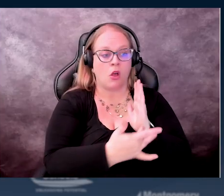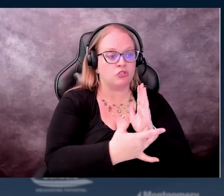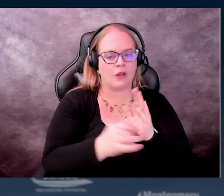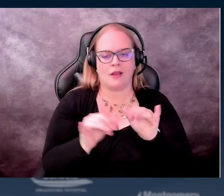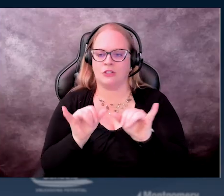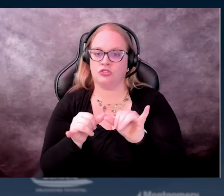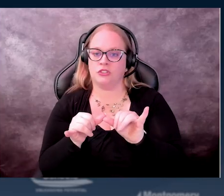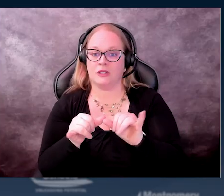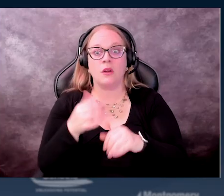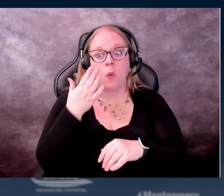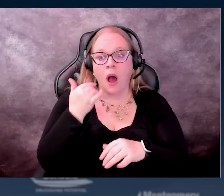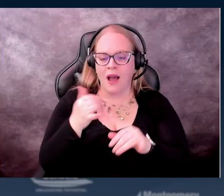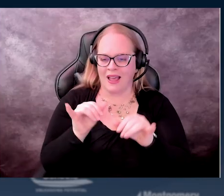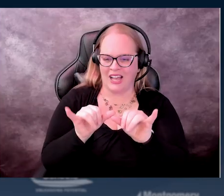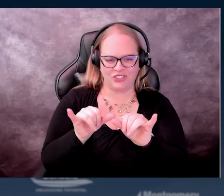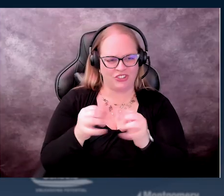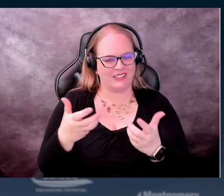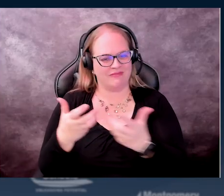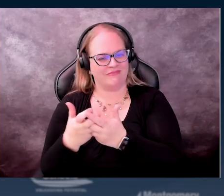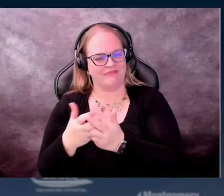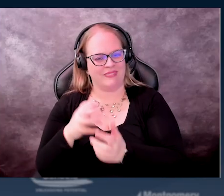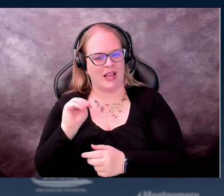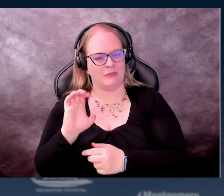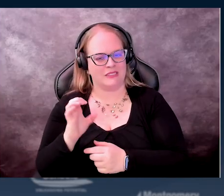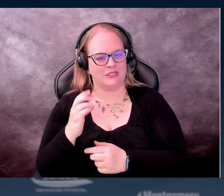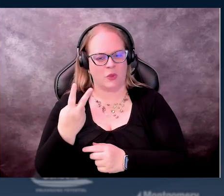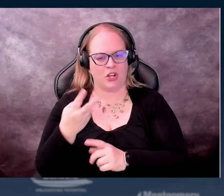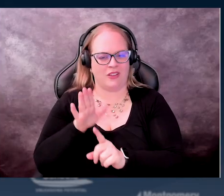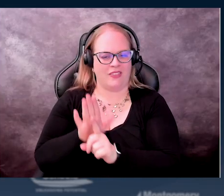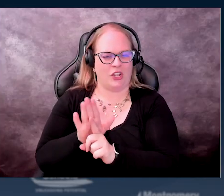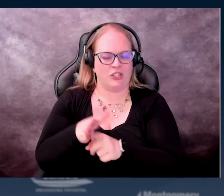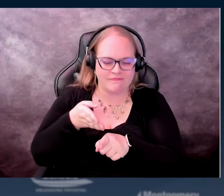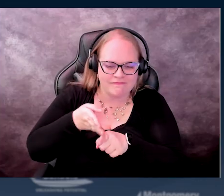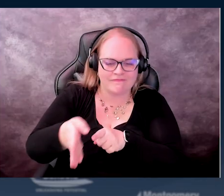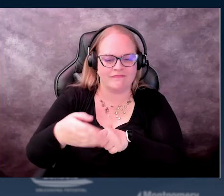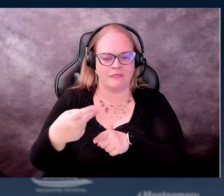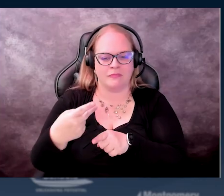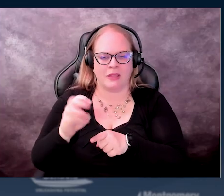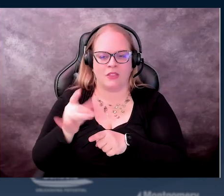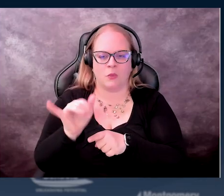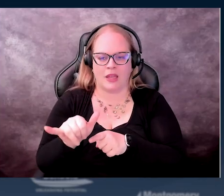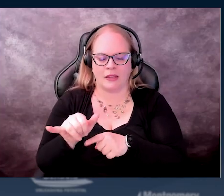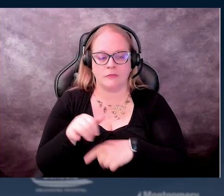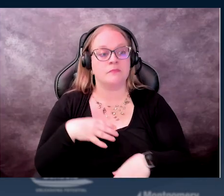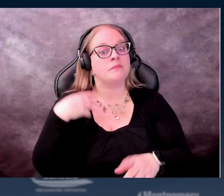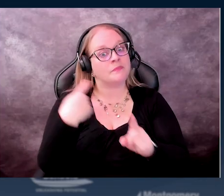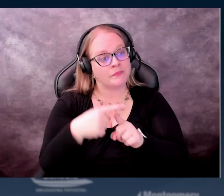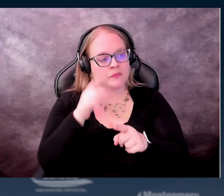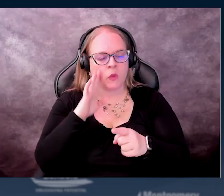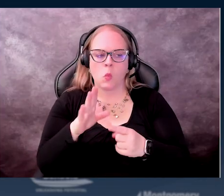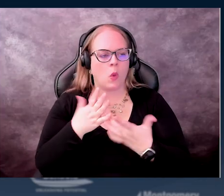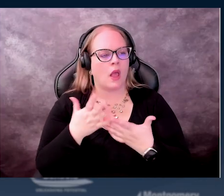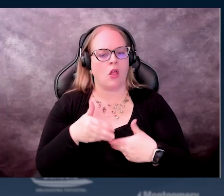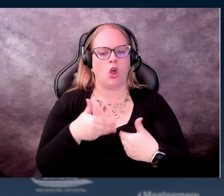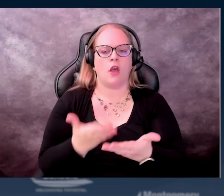MC² pathway that they have. In addition, they'll capitalize on the visual arts as well as design.